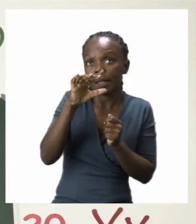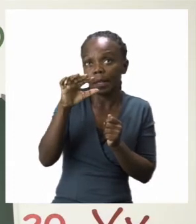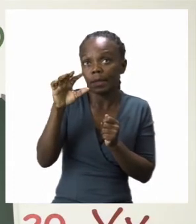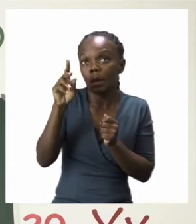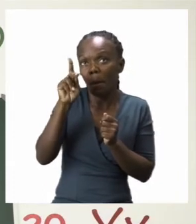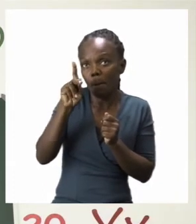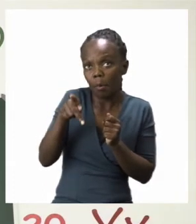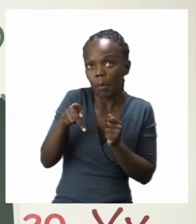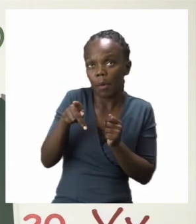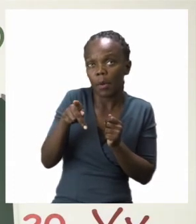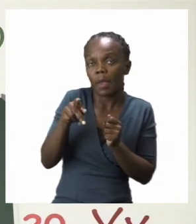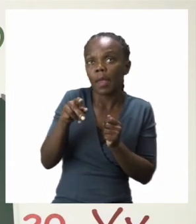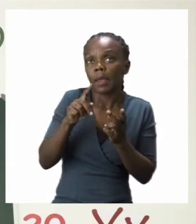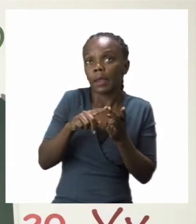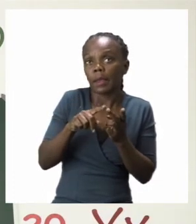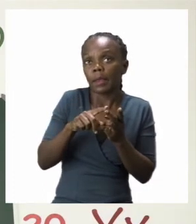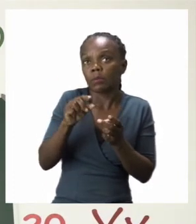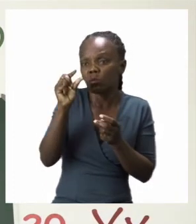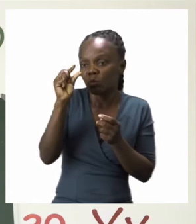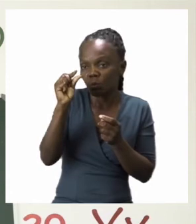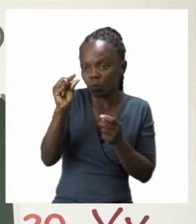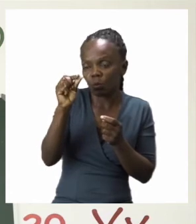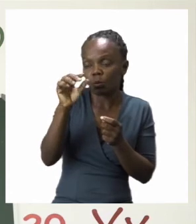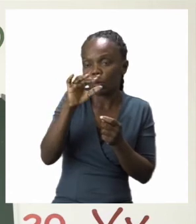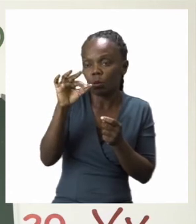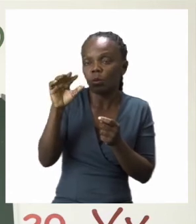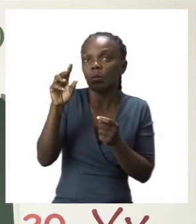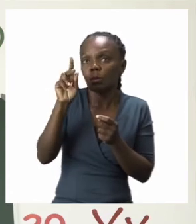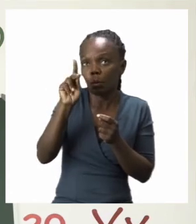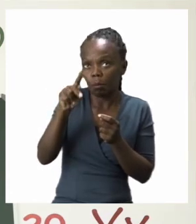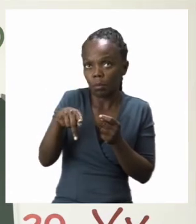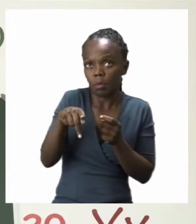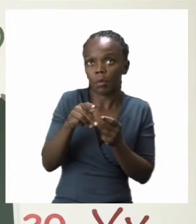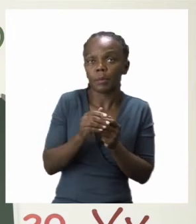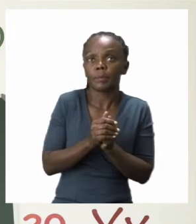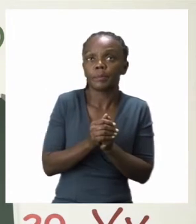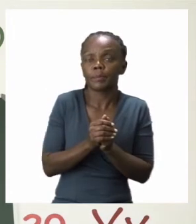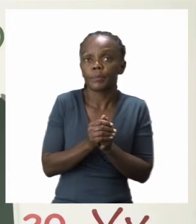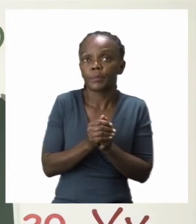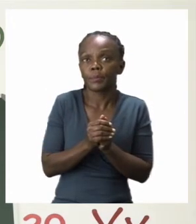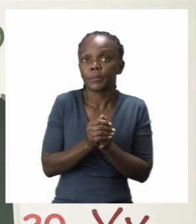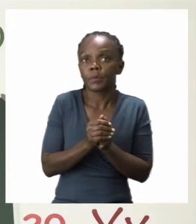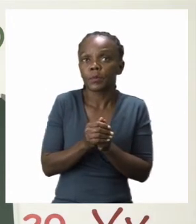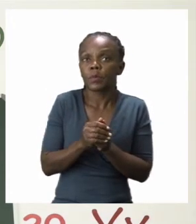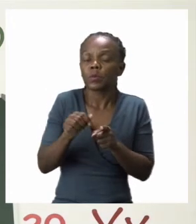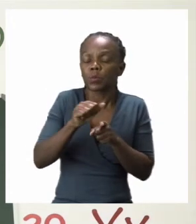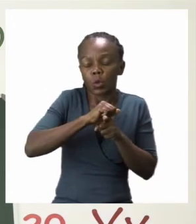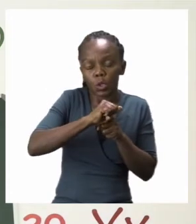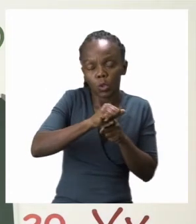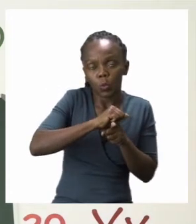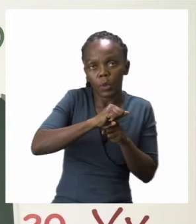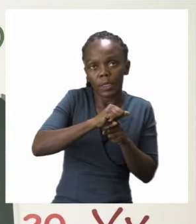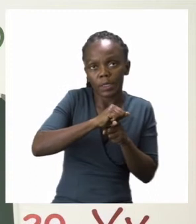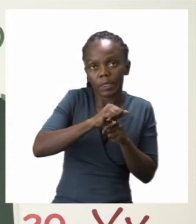here on the board. But how are we going to do that? We need to first practice